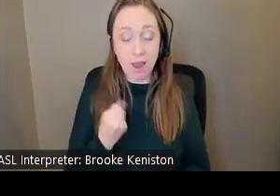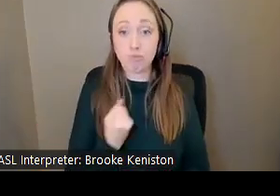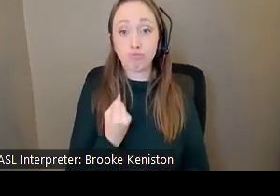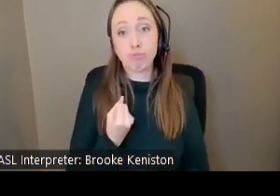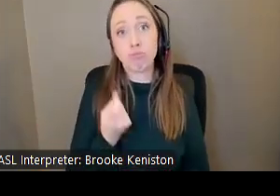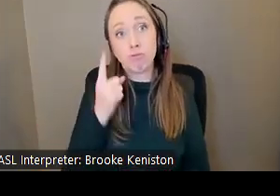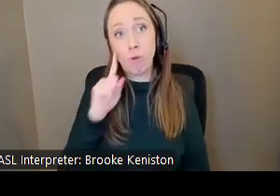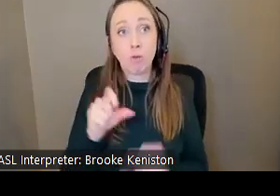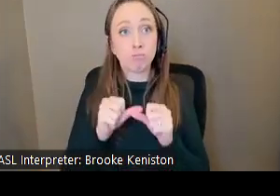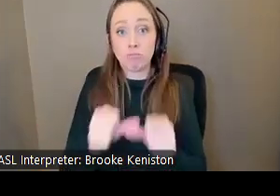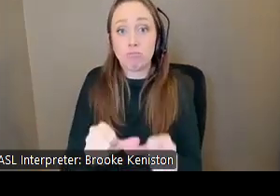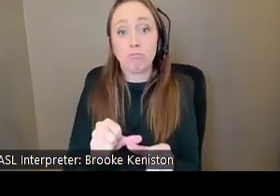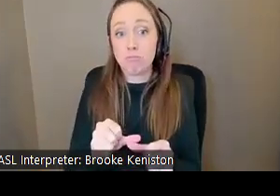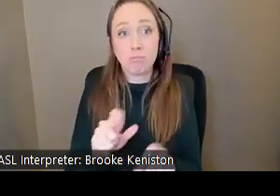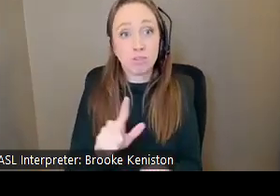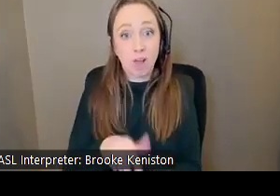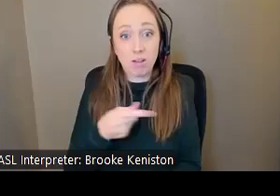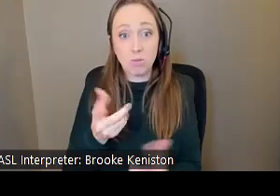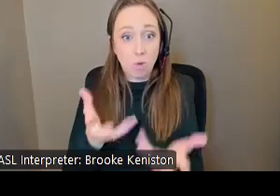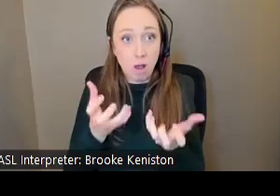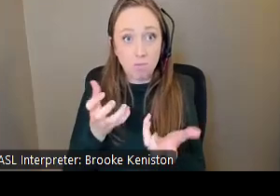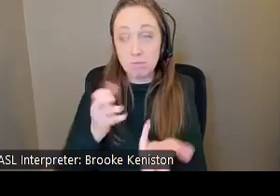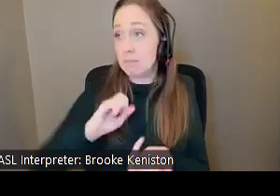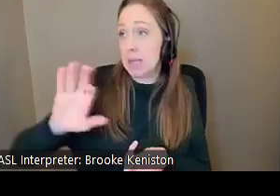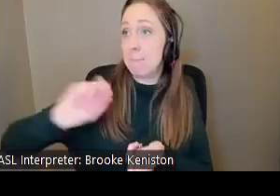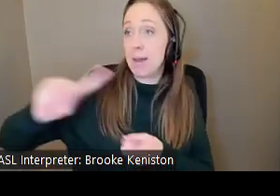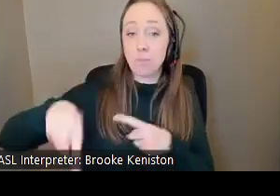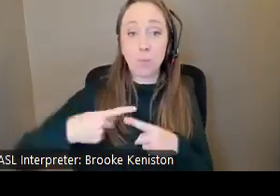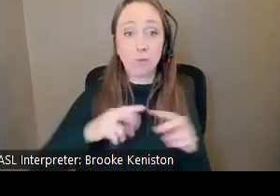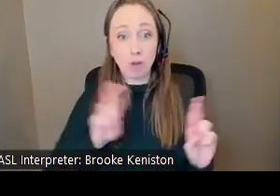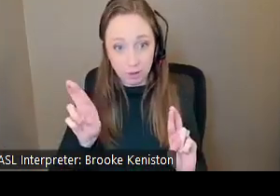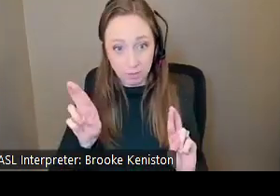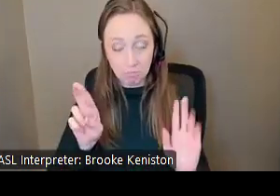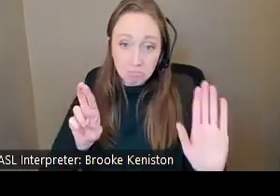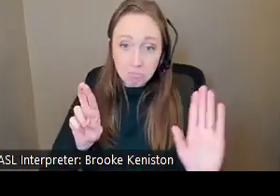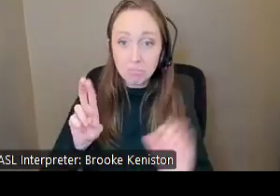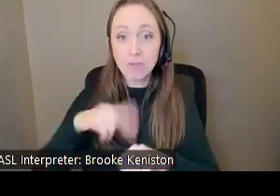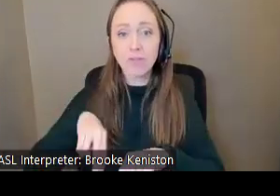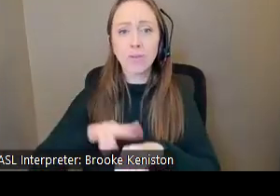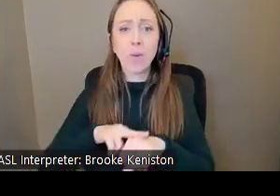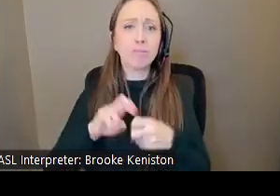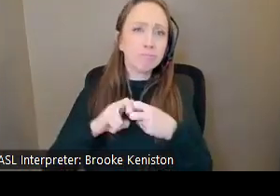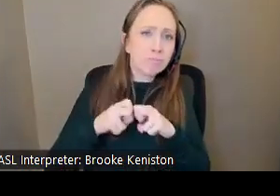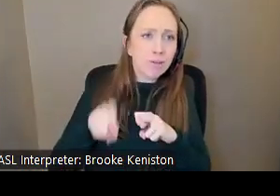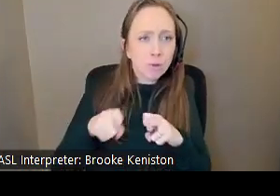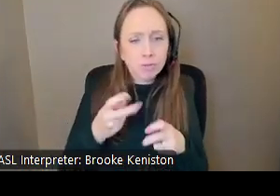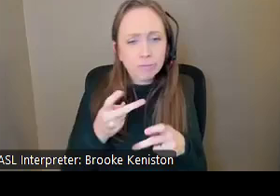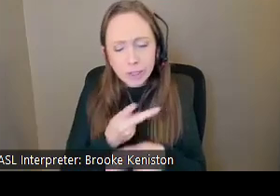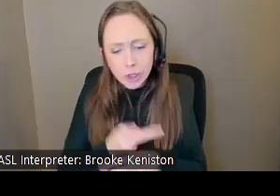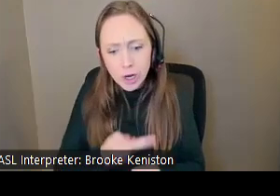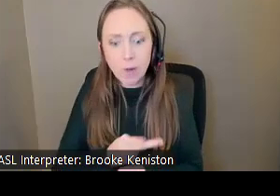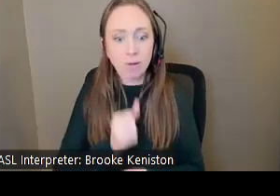struggling phases in the beginning. They had to figure out a mailing process. They did not have enough DVDs. There's stories